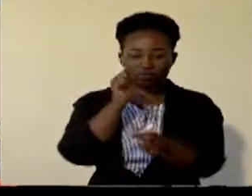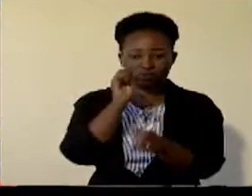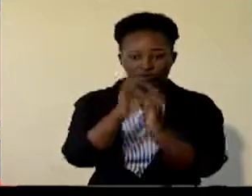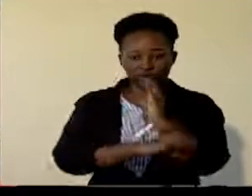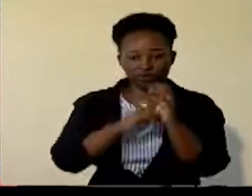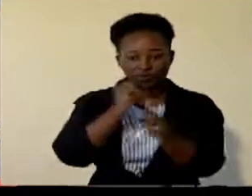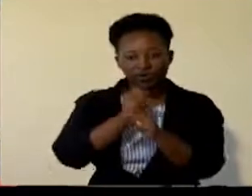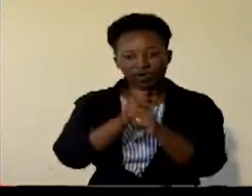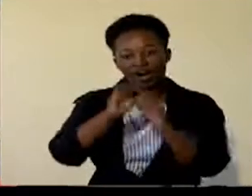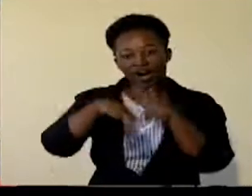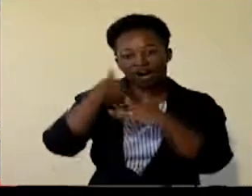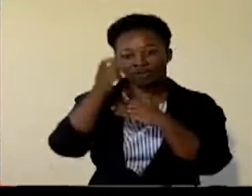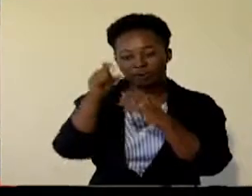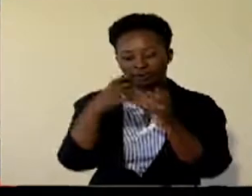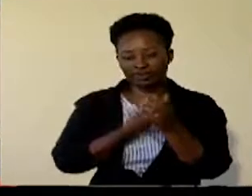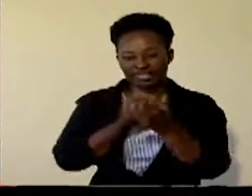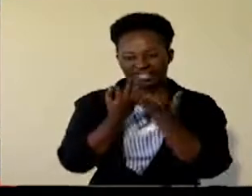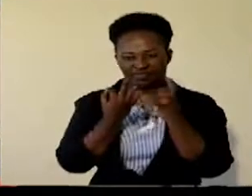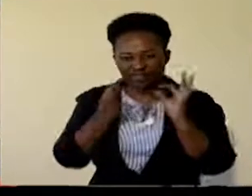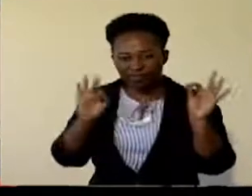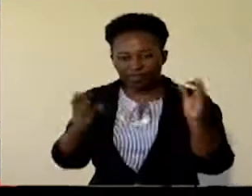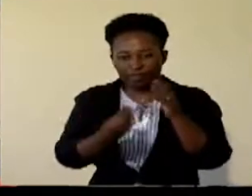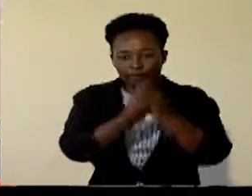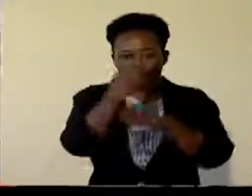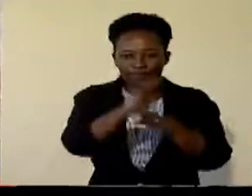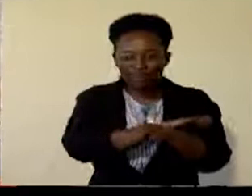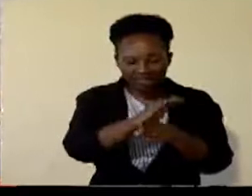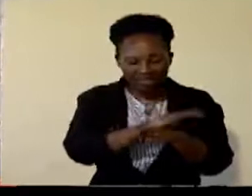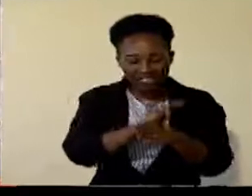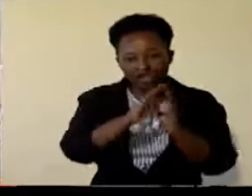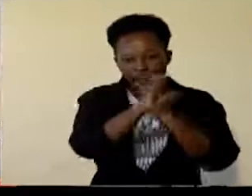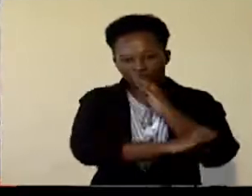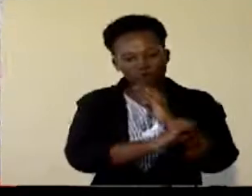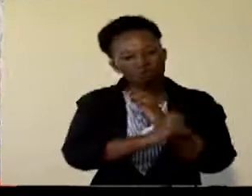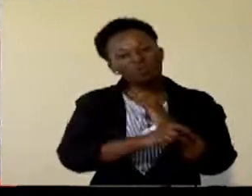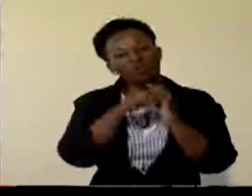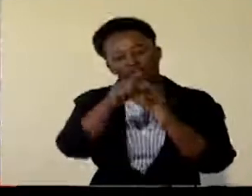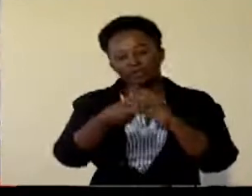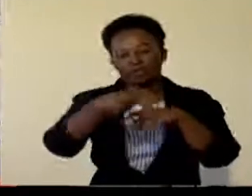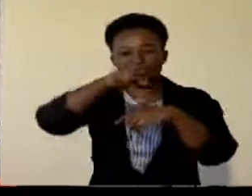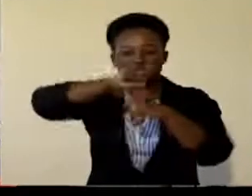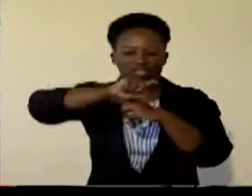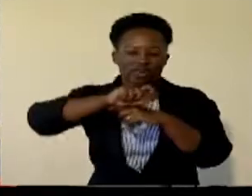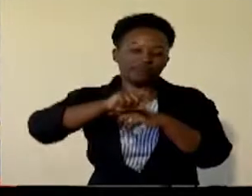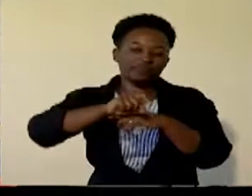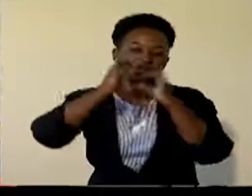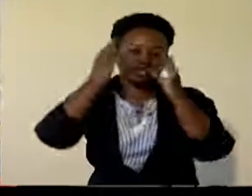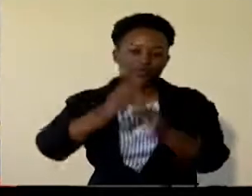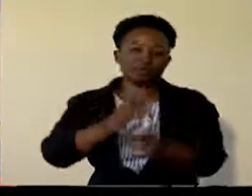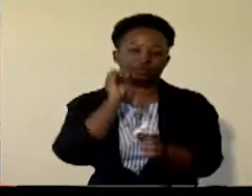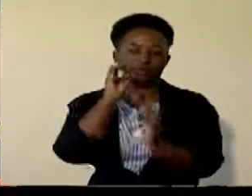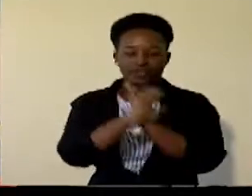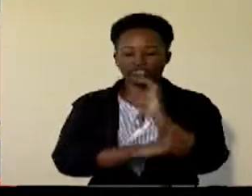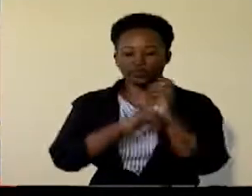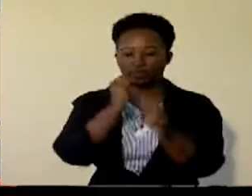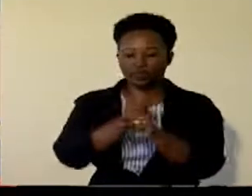freedom to invest in different activities, this will increase production of goods. And the country will be able to export more